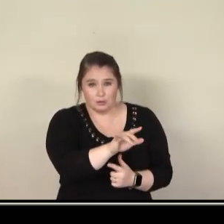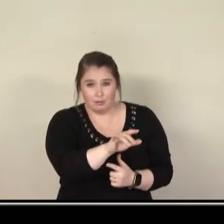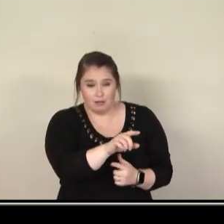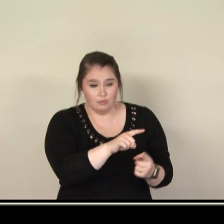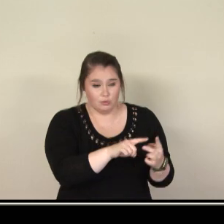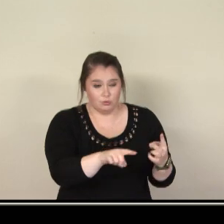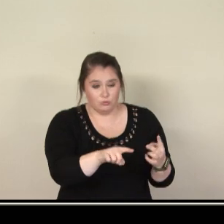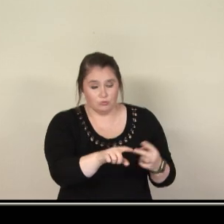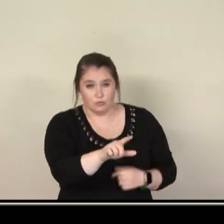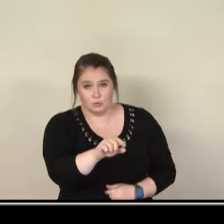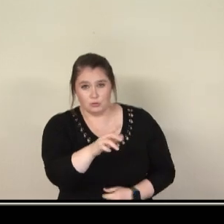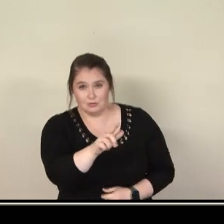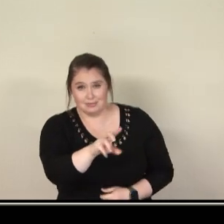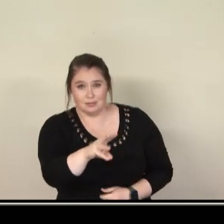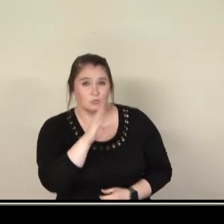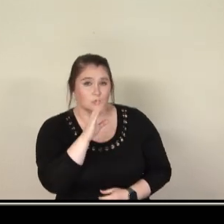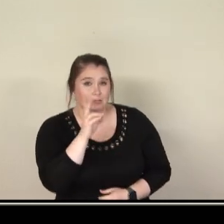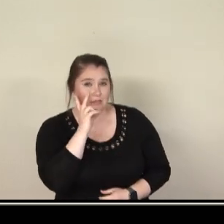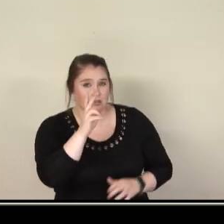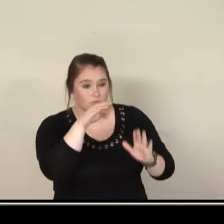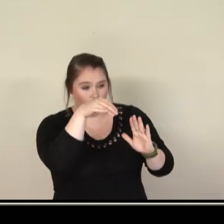bigger drop there.